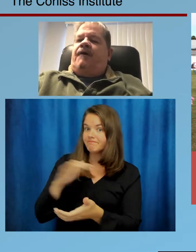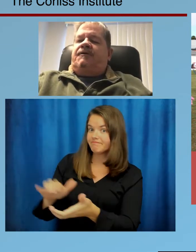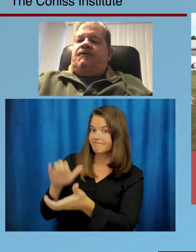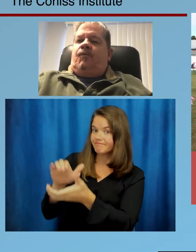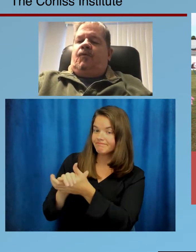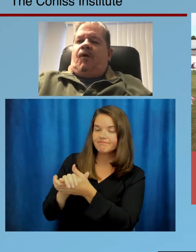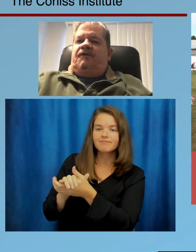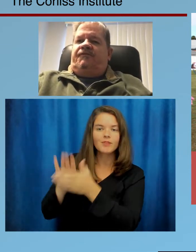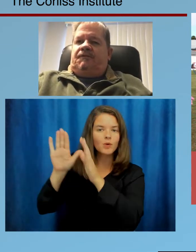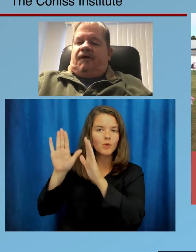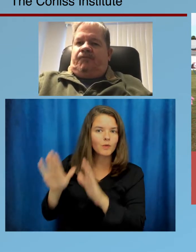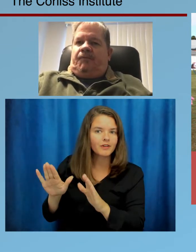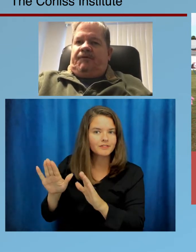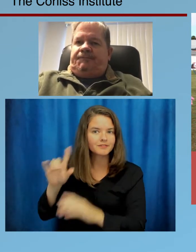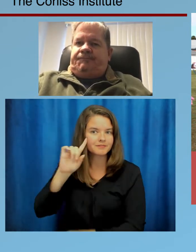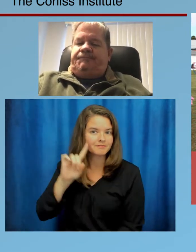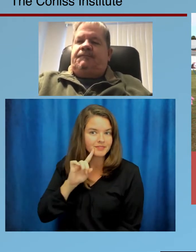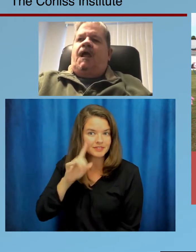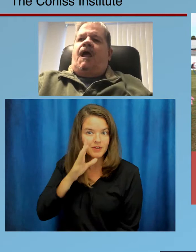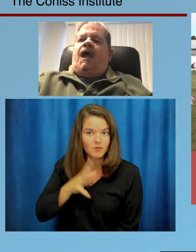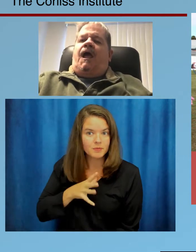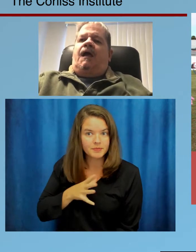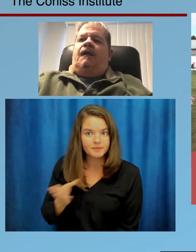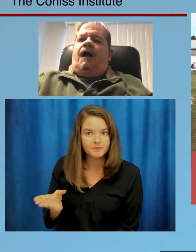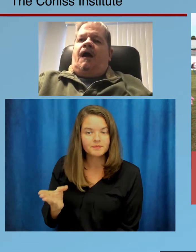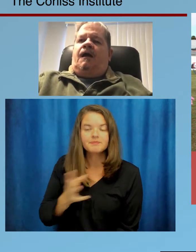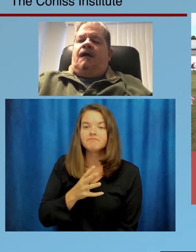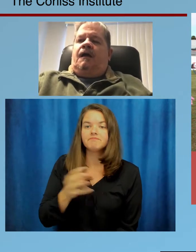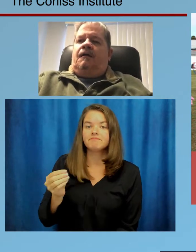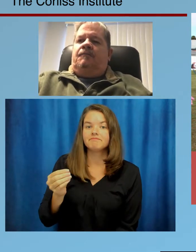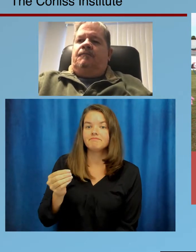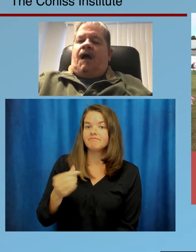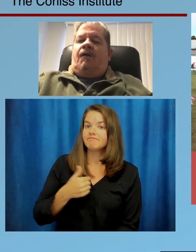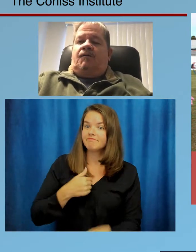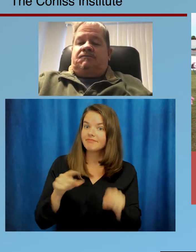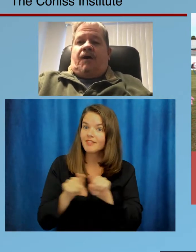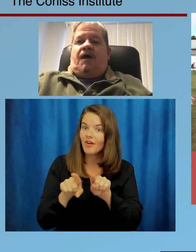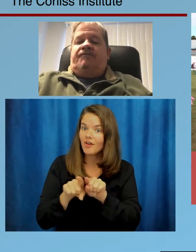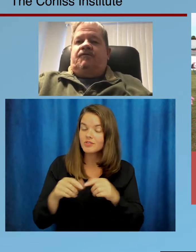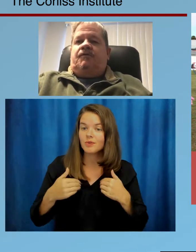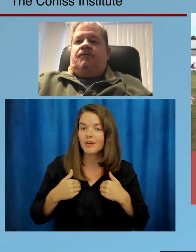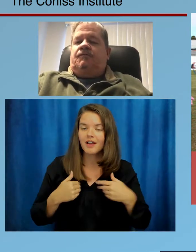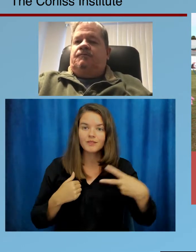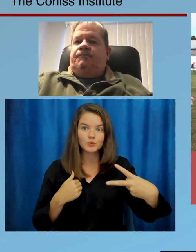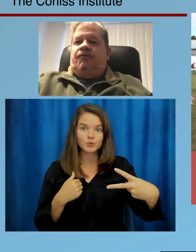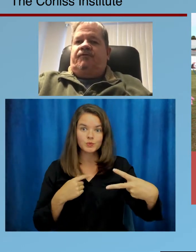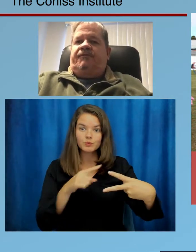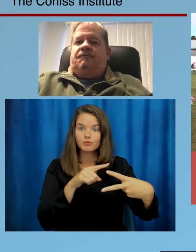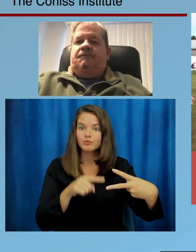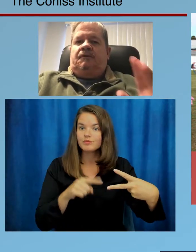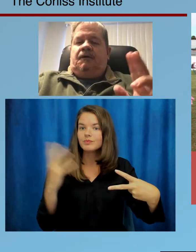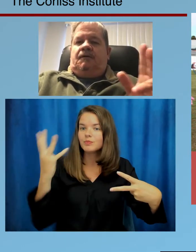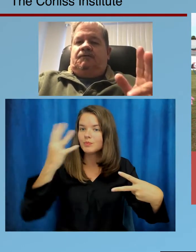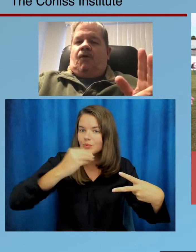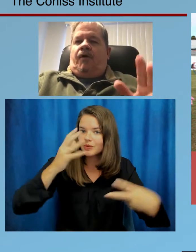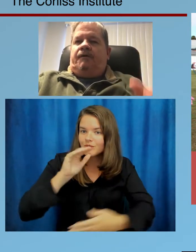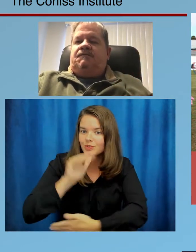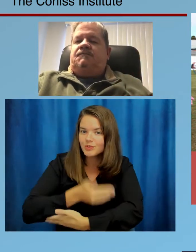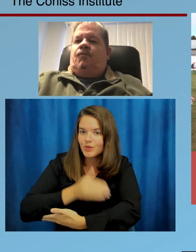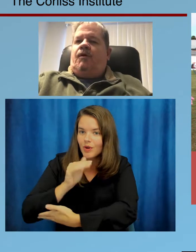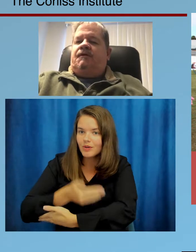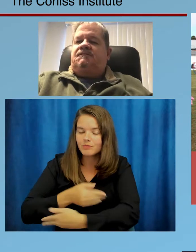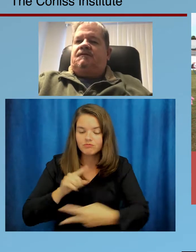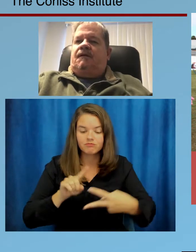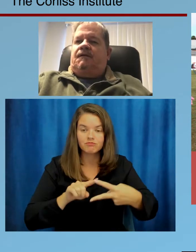am married to a wonderful deaf woman, and I also have two beautiful